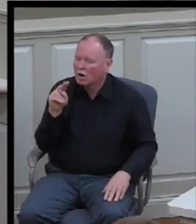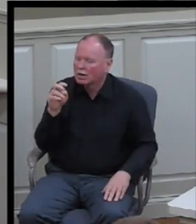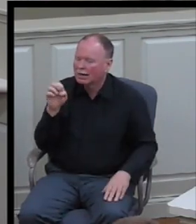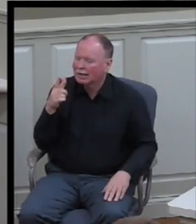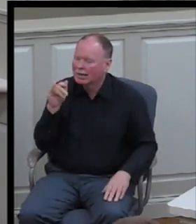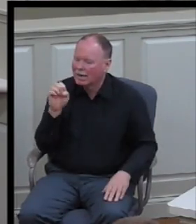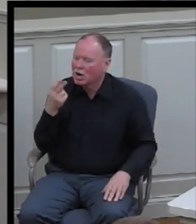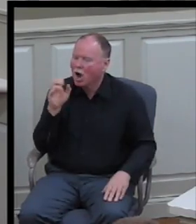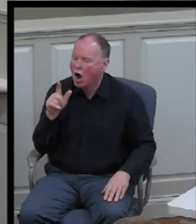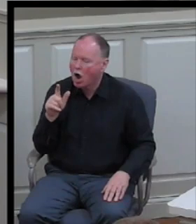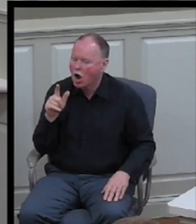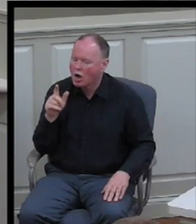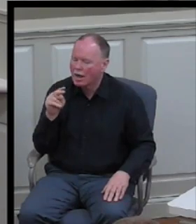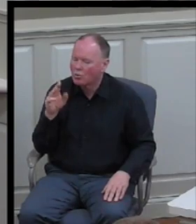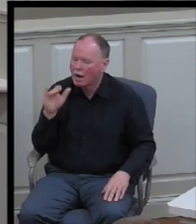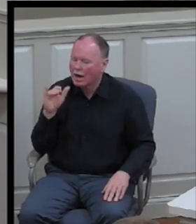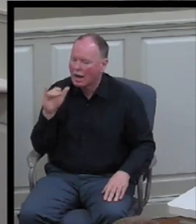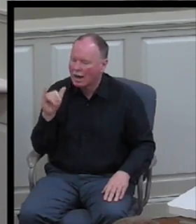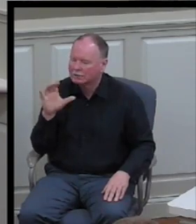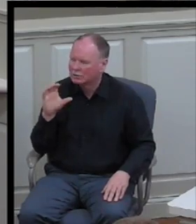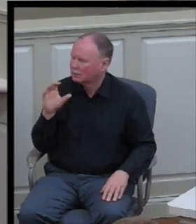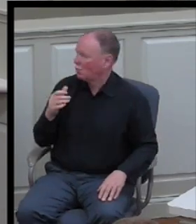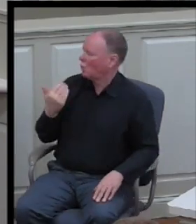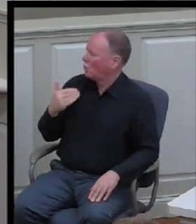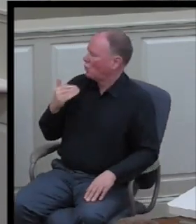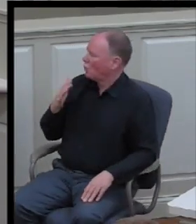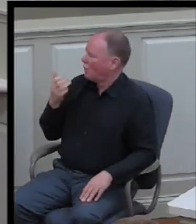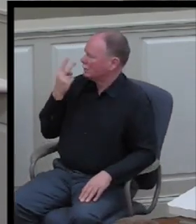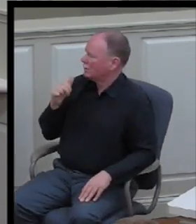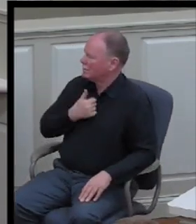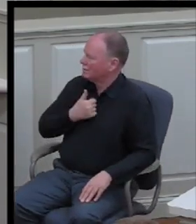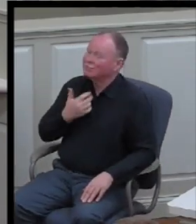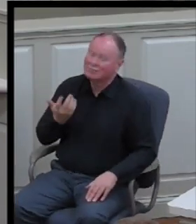That's awesome. continue on without me. I'd like to see that myself.